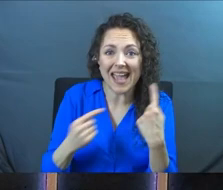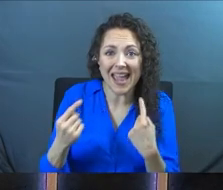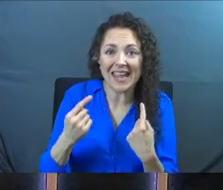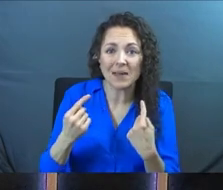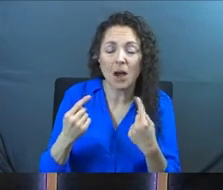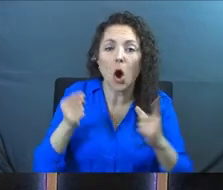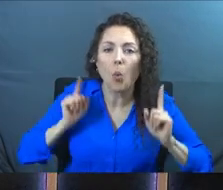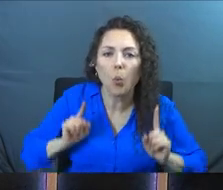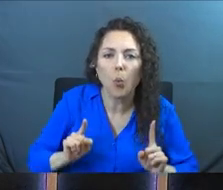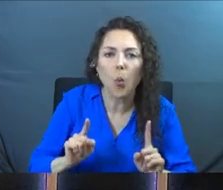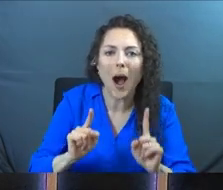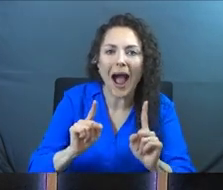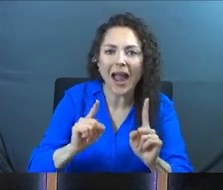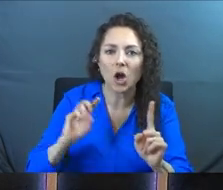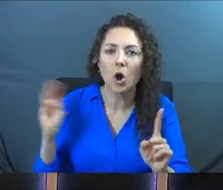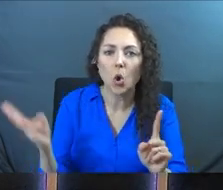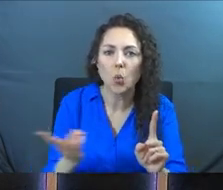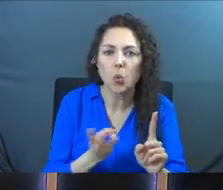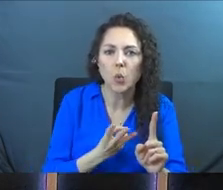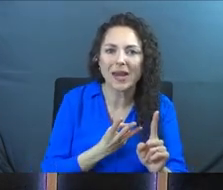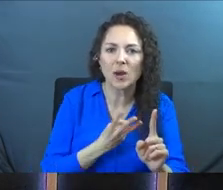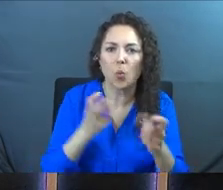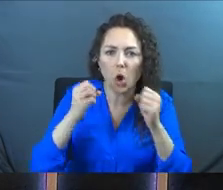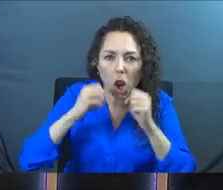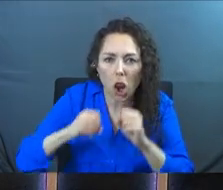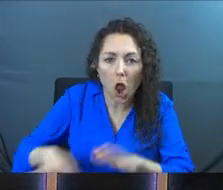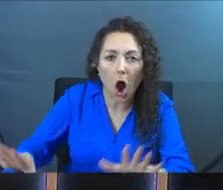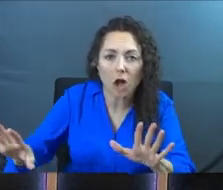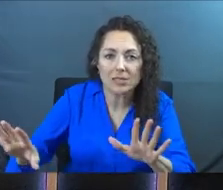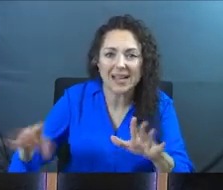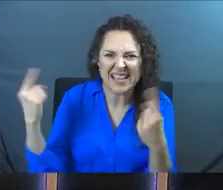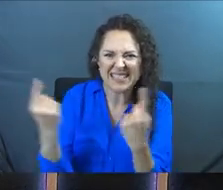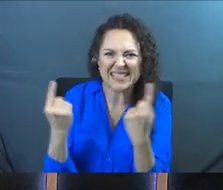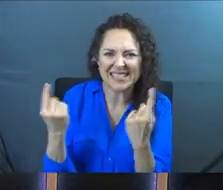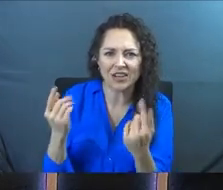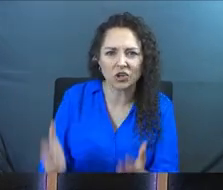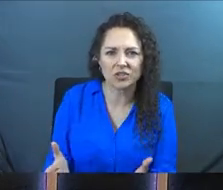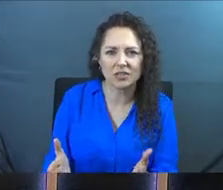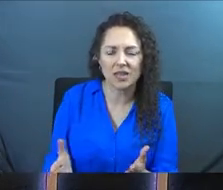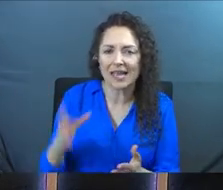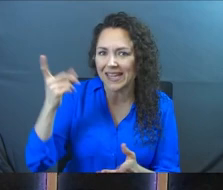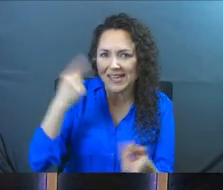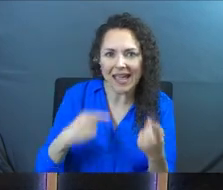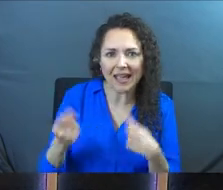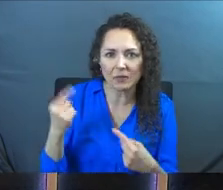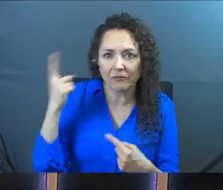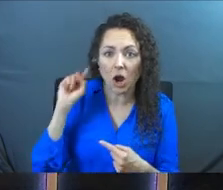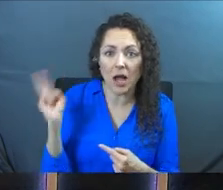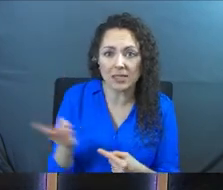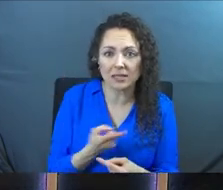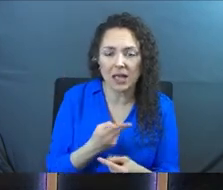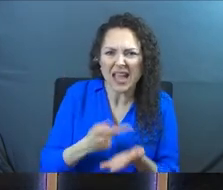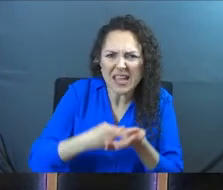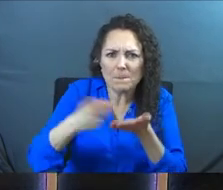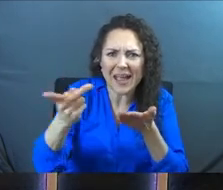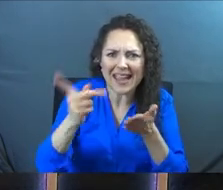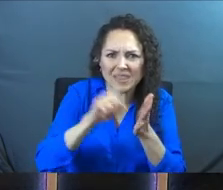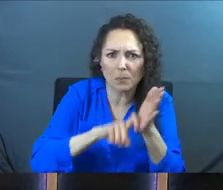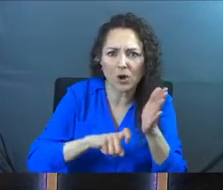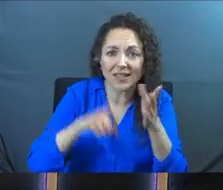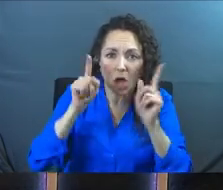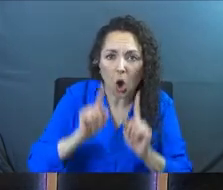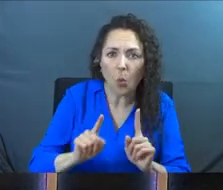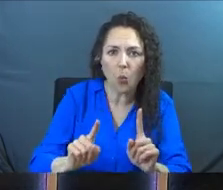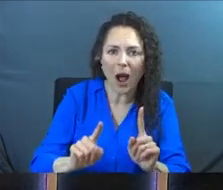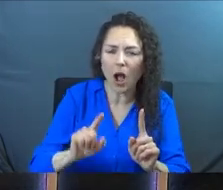more messages or more ideas that you should come to or try to think about and realize. I'm going to come. And I'm going to pay this price while